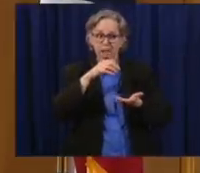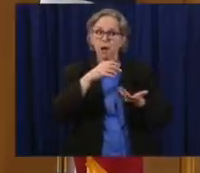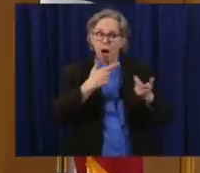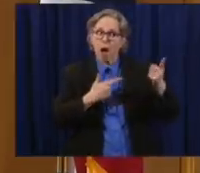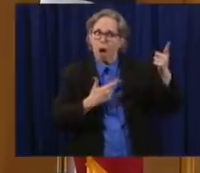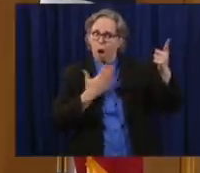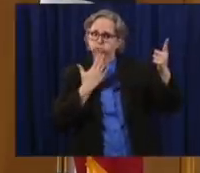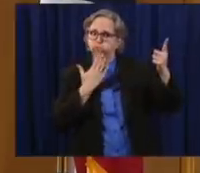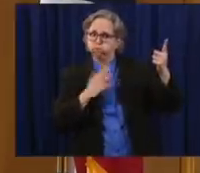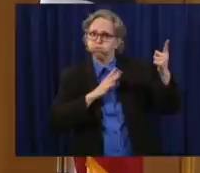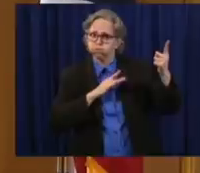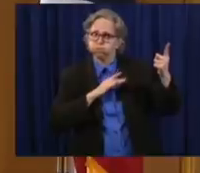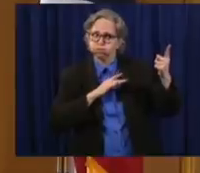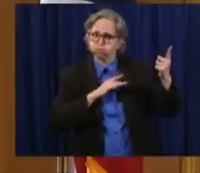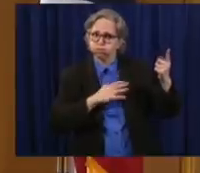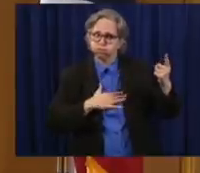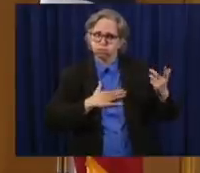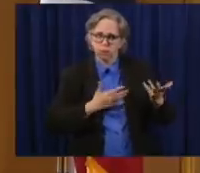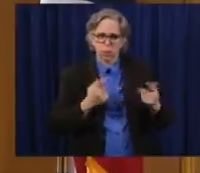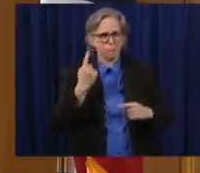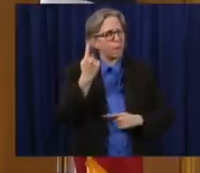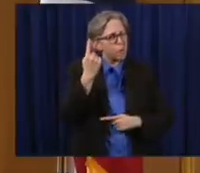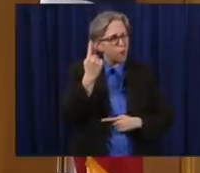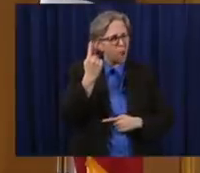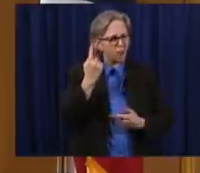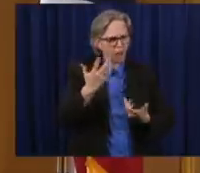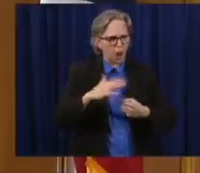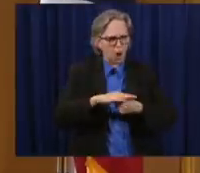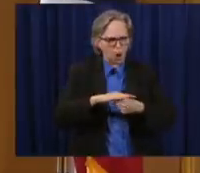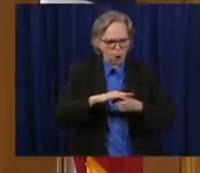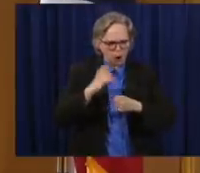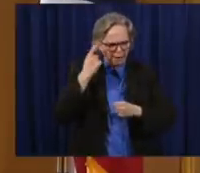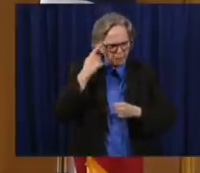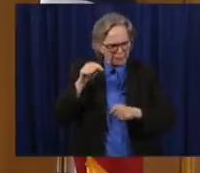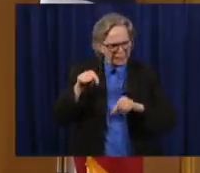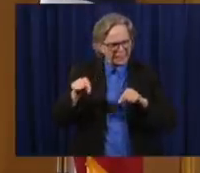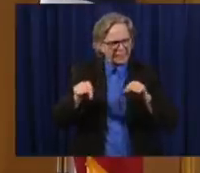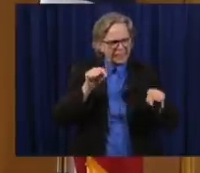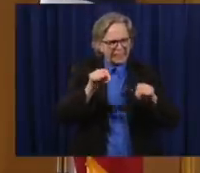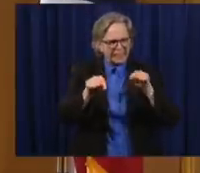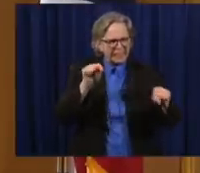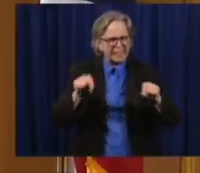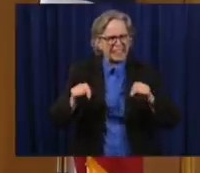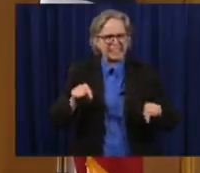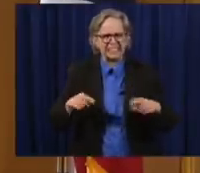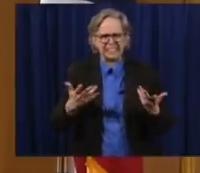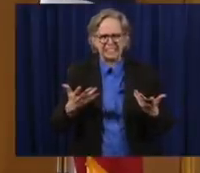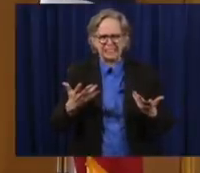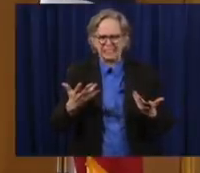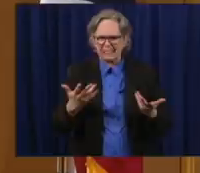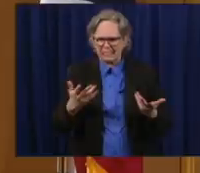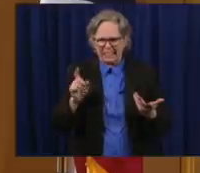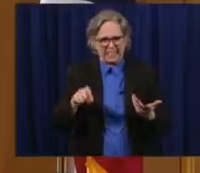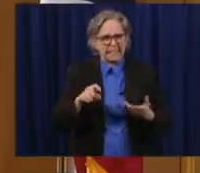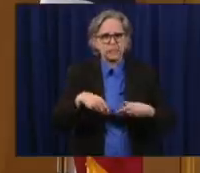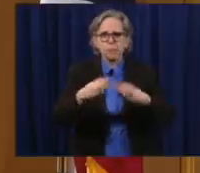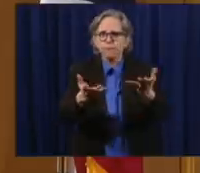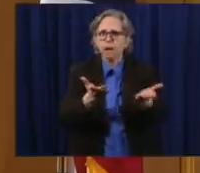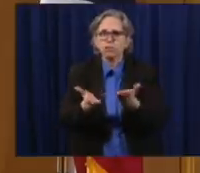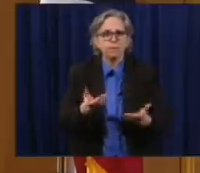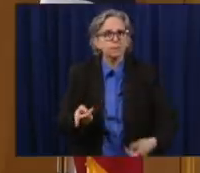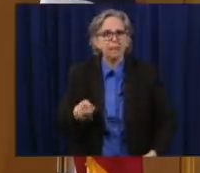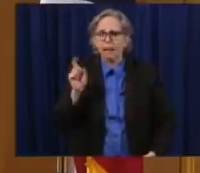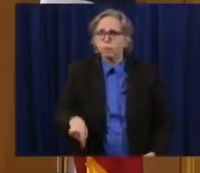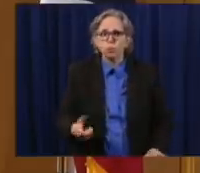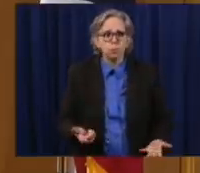One of the concerns we have is for local government. Local government provides the basic services that we expect. It is the government